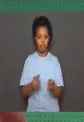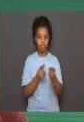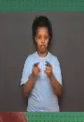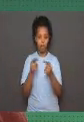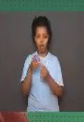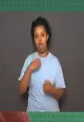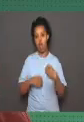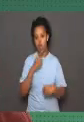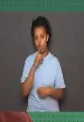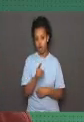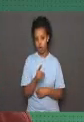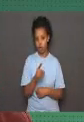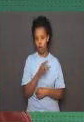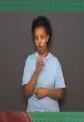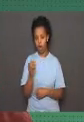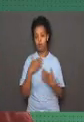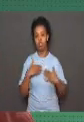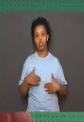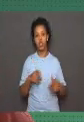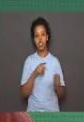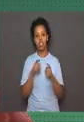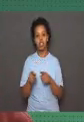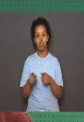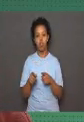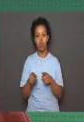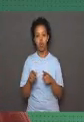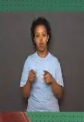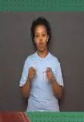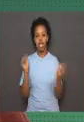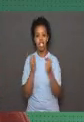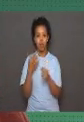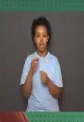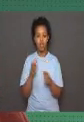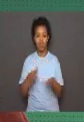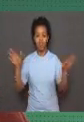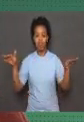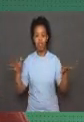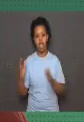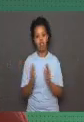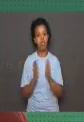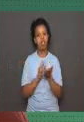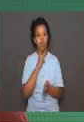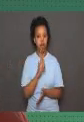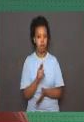nervous system to the organs, preparing the body for fight or